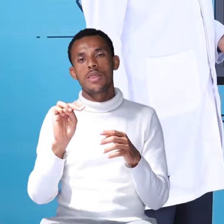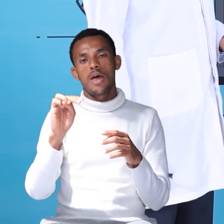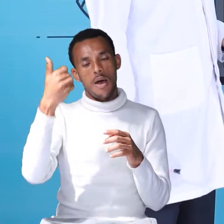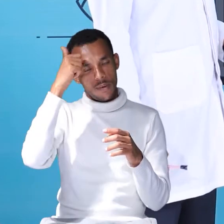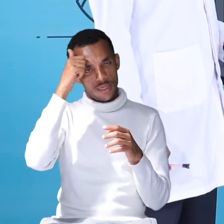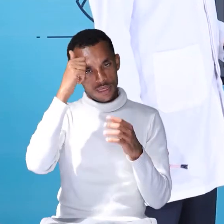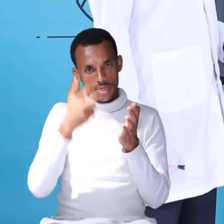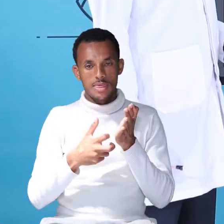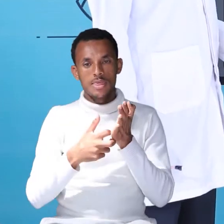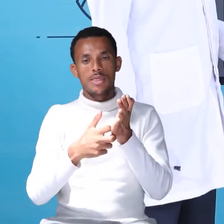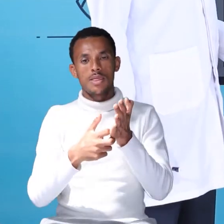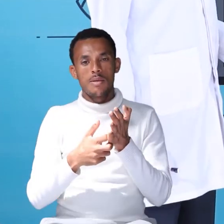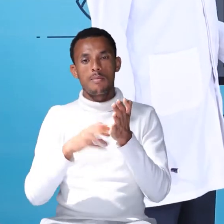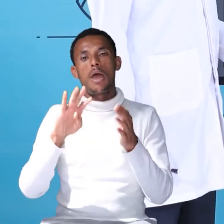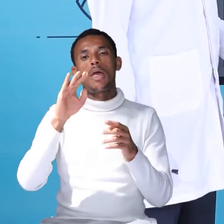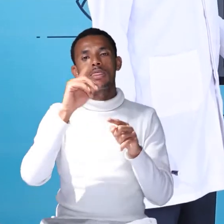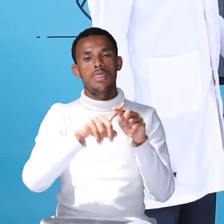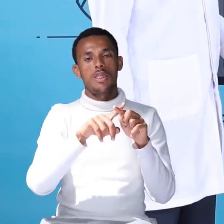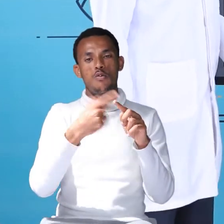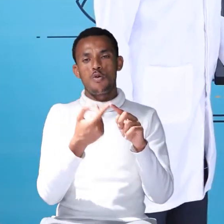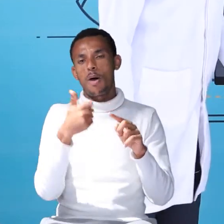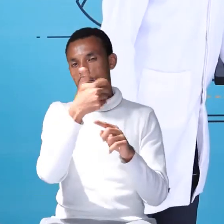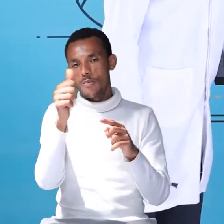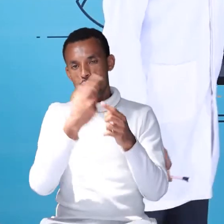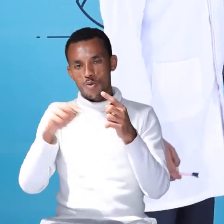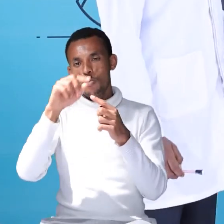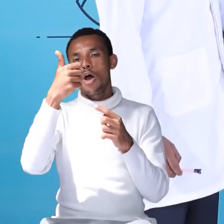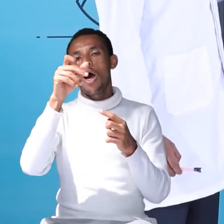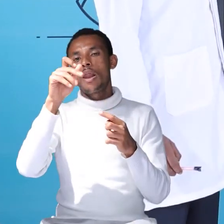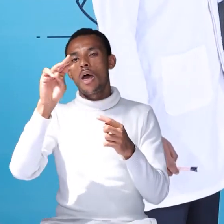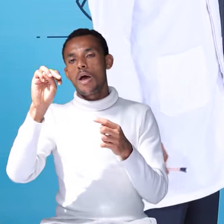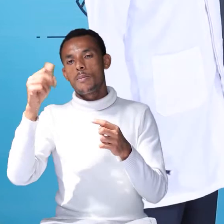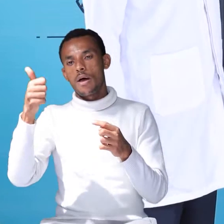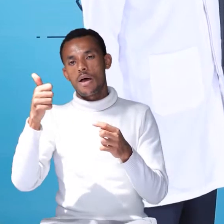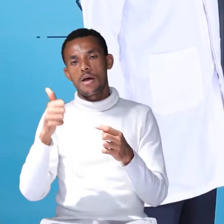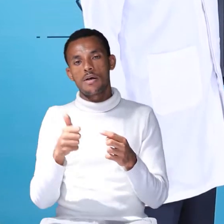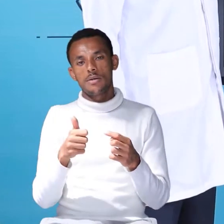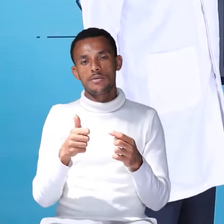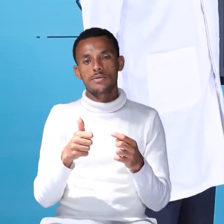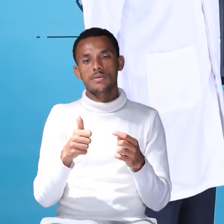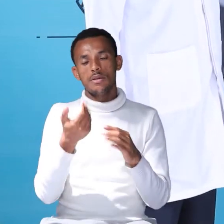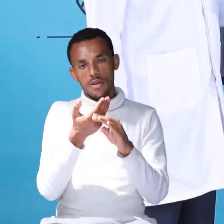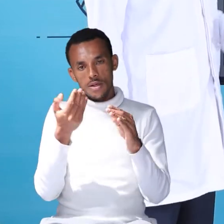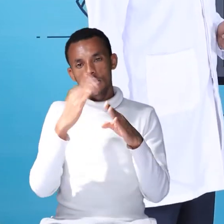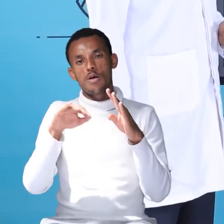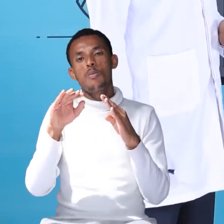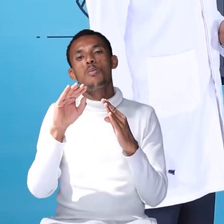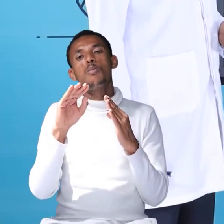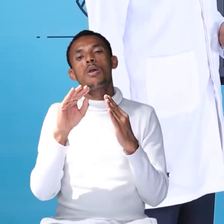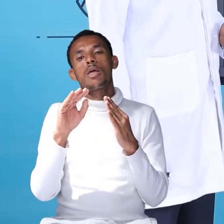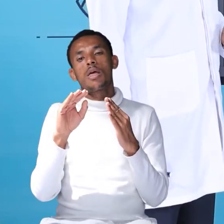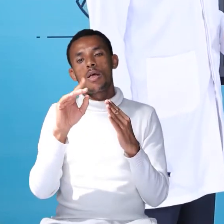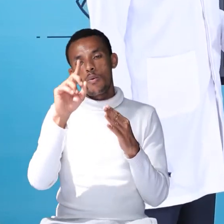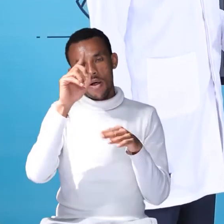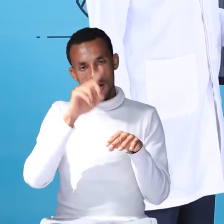traveled by minibus from Addis Ababa to Adama early in the morning, and it took him 1